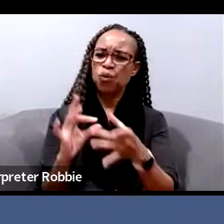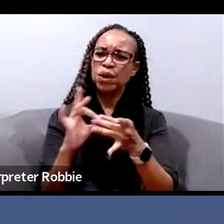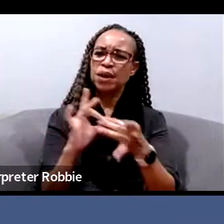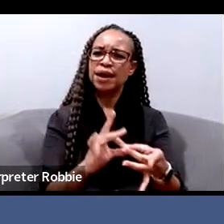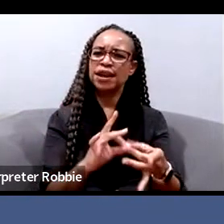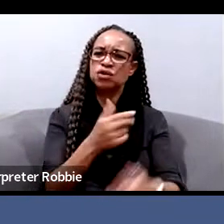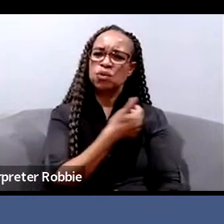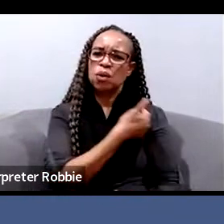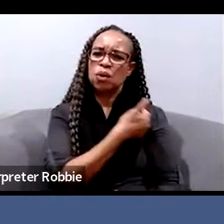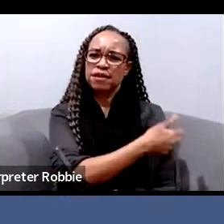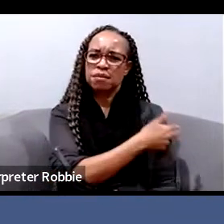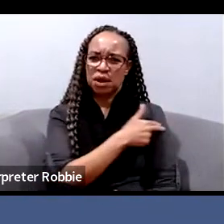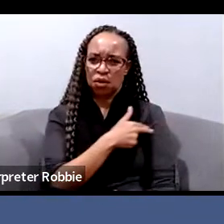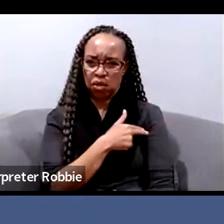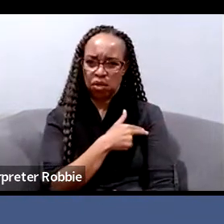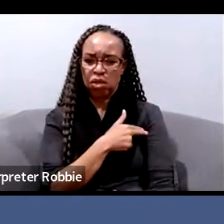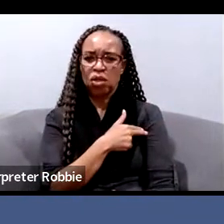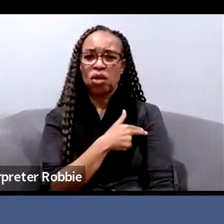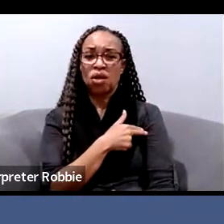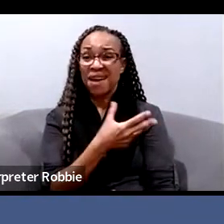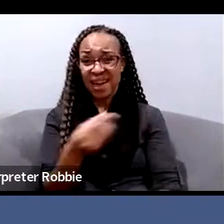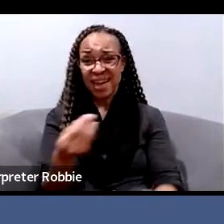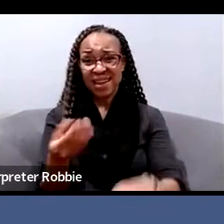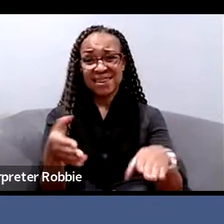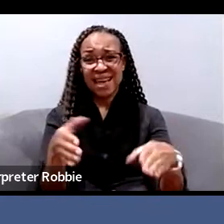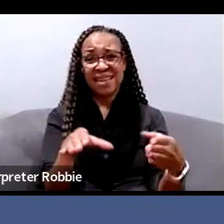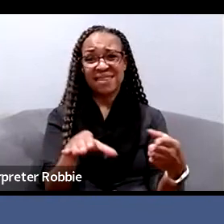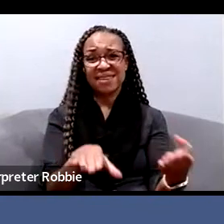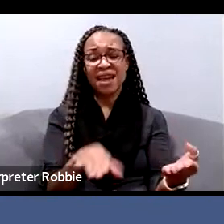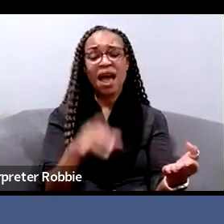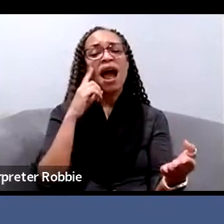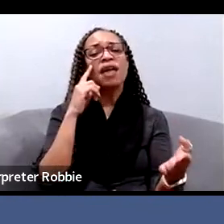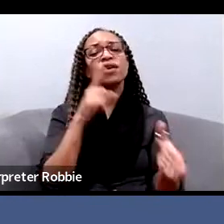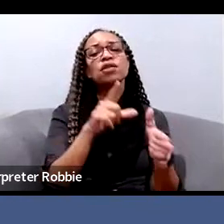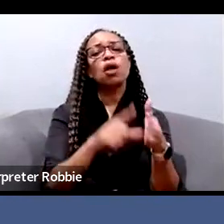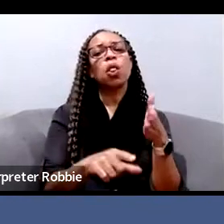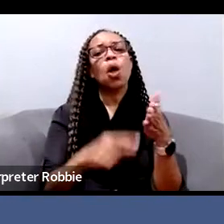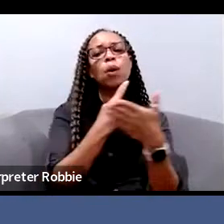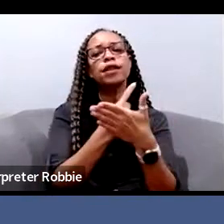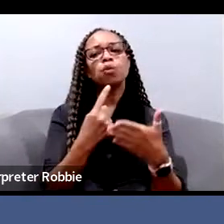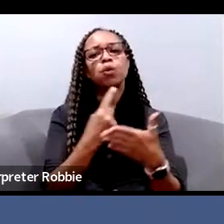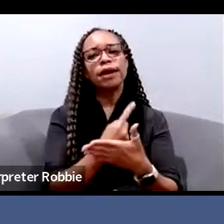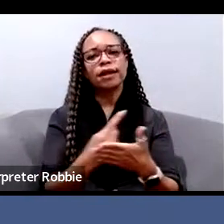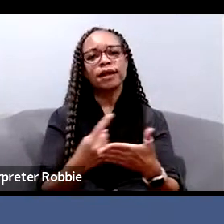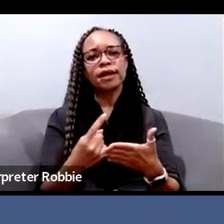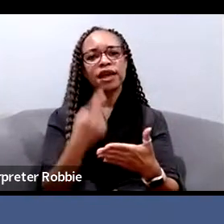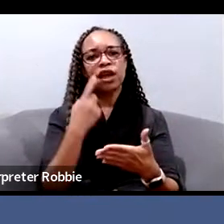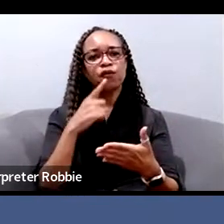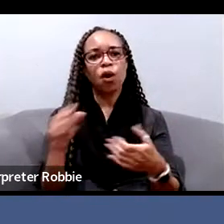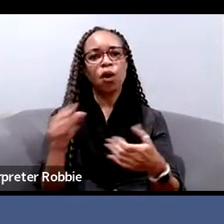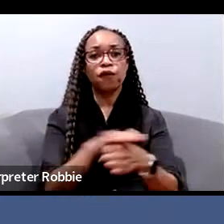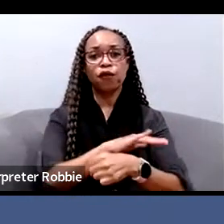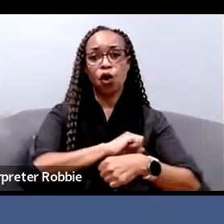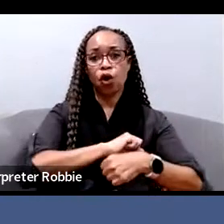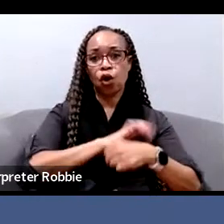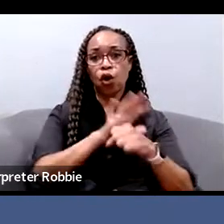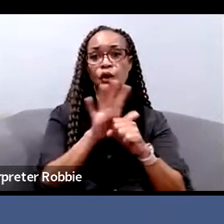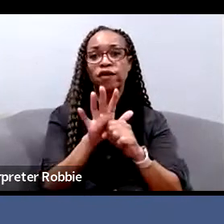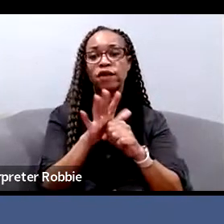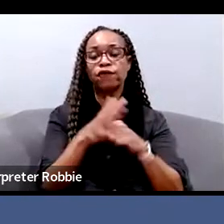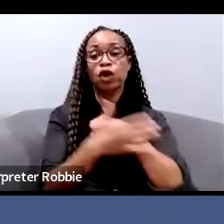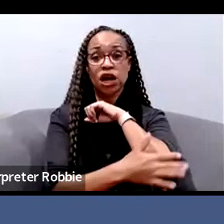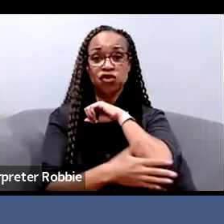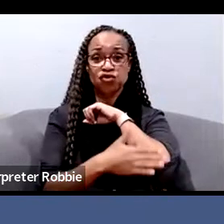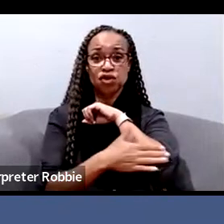hospitalizations and even deaths. I think the lowest weekly deaths we've had for the entire pandemic for the country